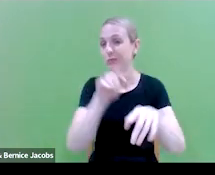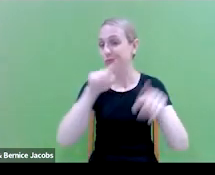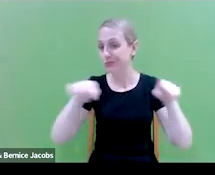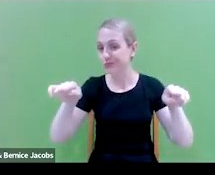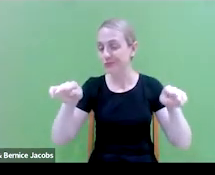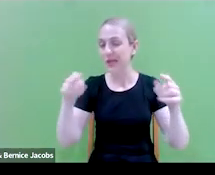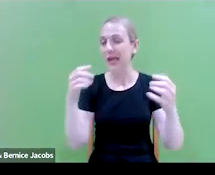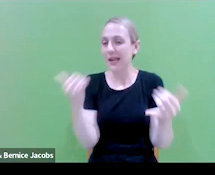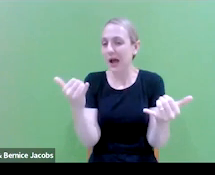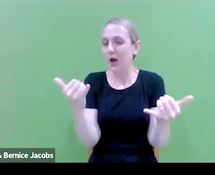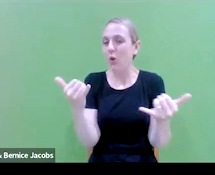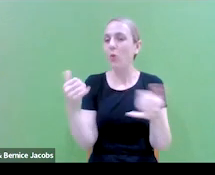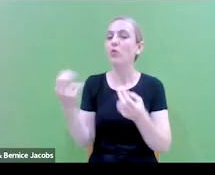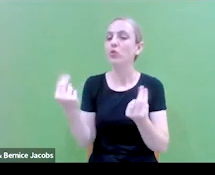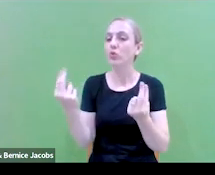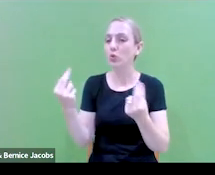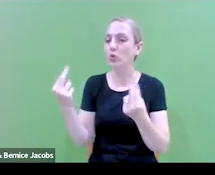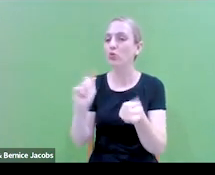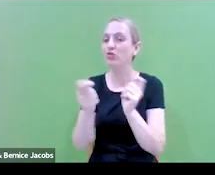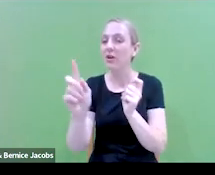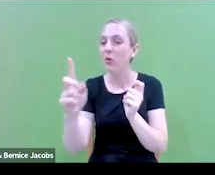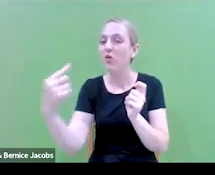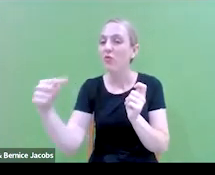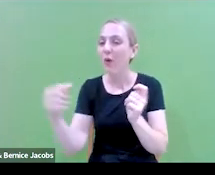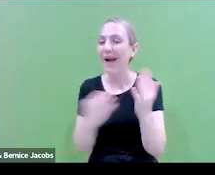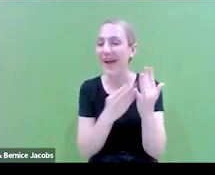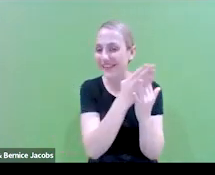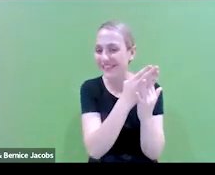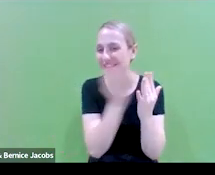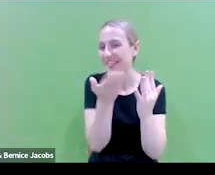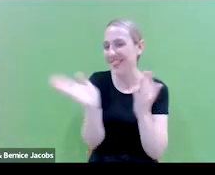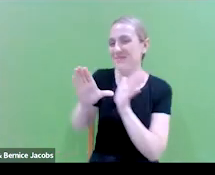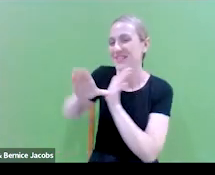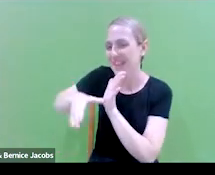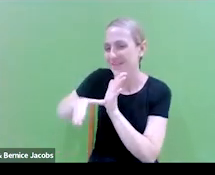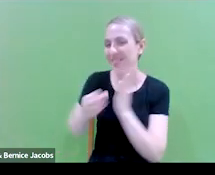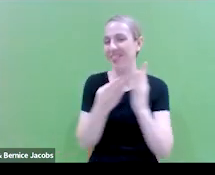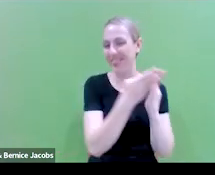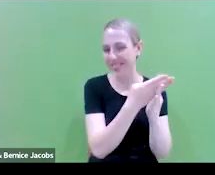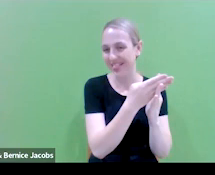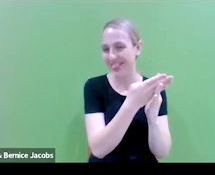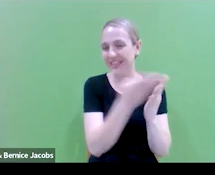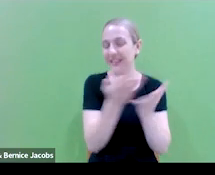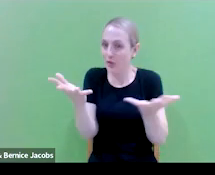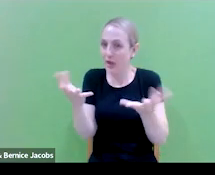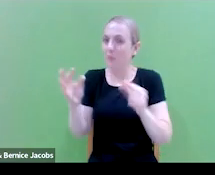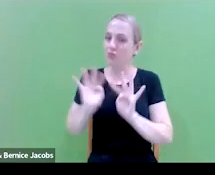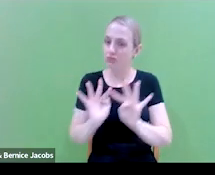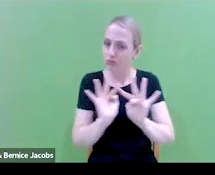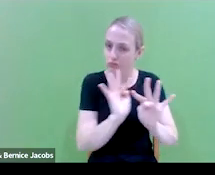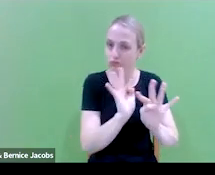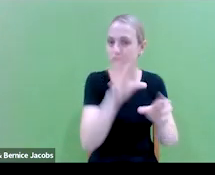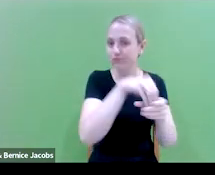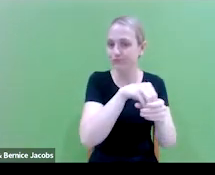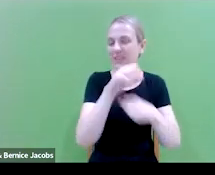this movement around access for people with disabilities. And so they kind of joined those social movements. So from around